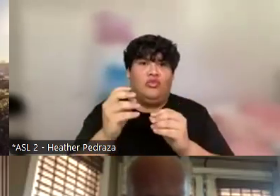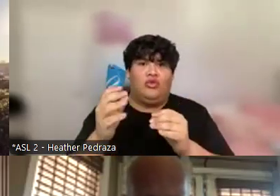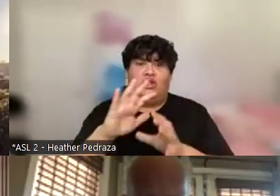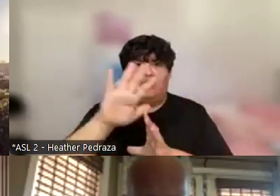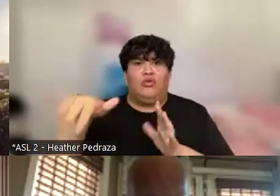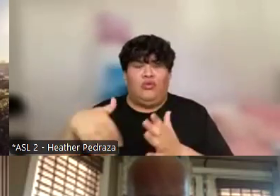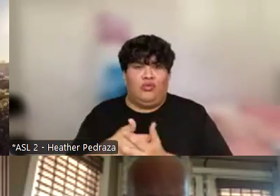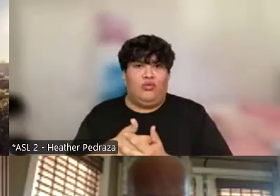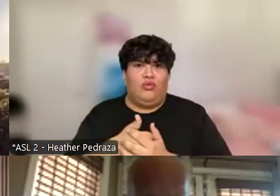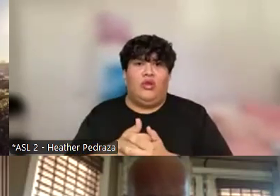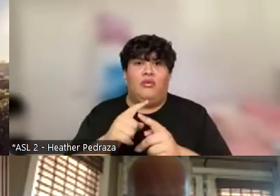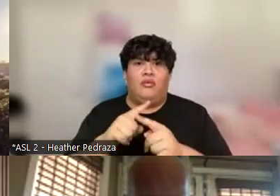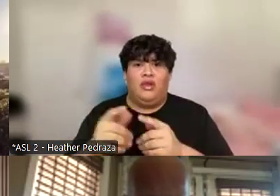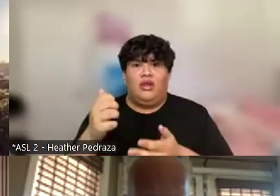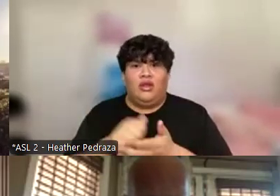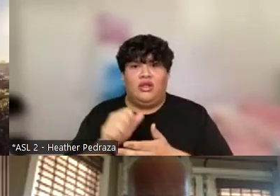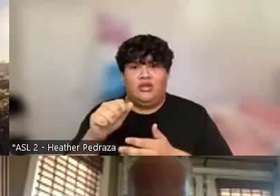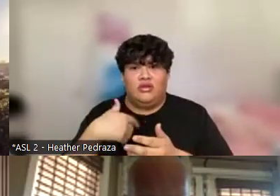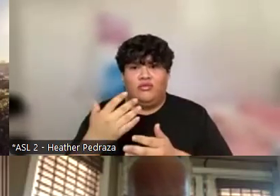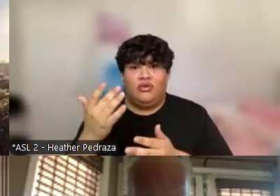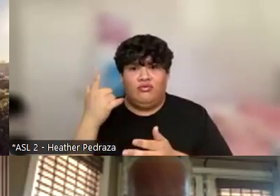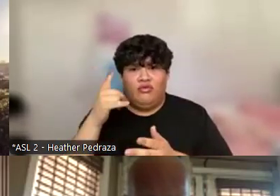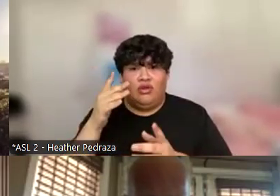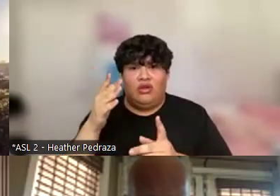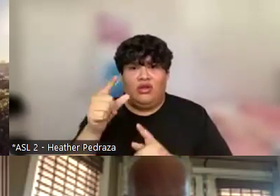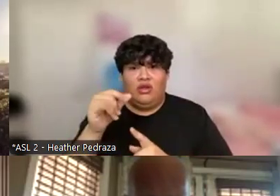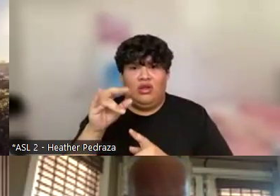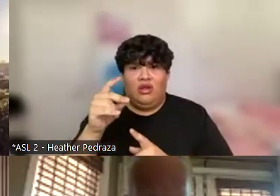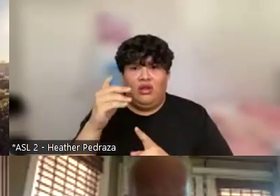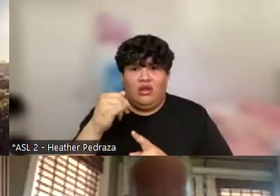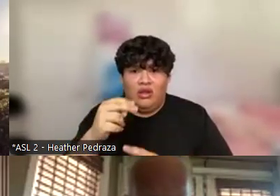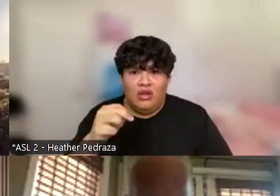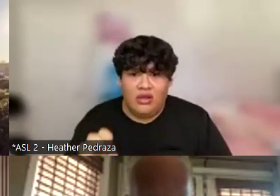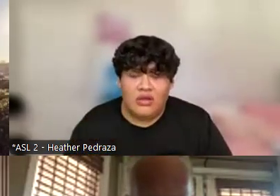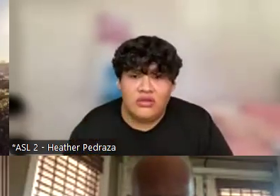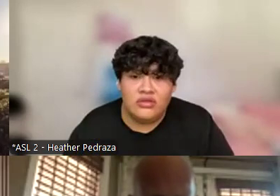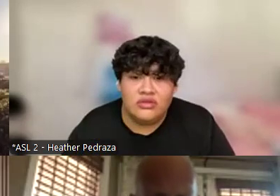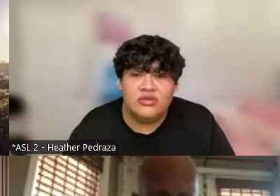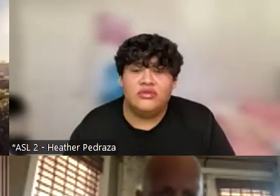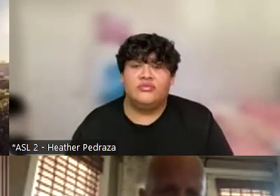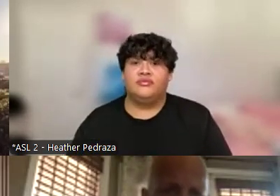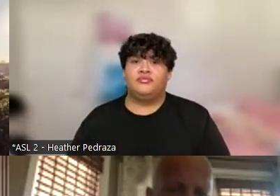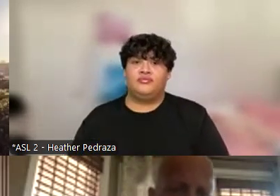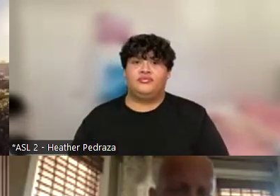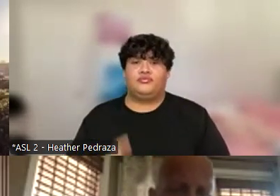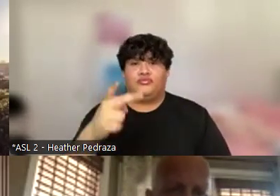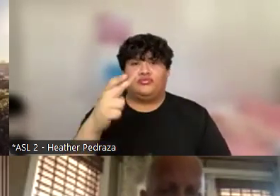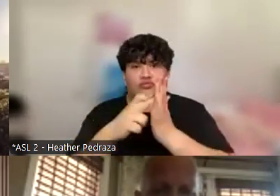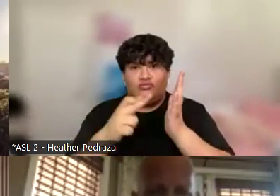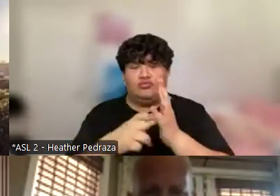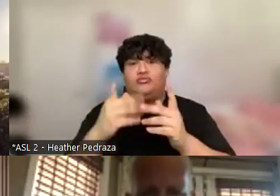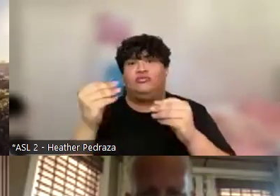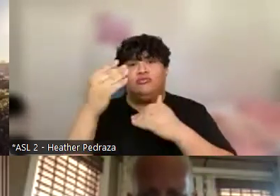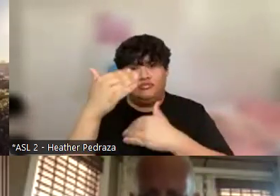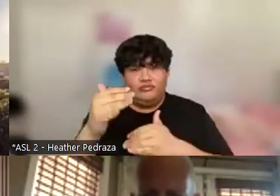whole. But again, I'm going to refer to the guidelines just regarding any regarding that specifically advocacy and the limits